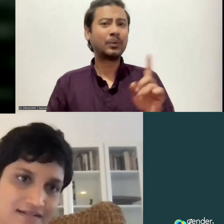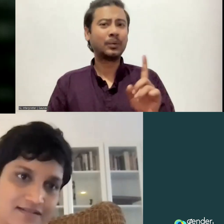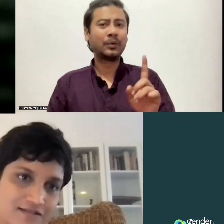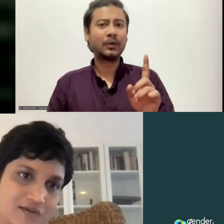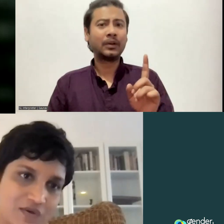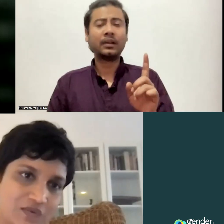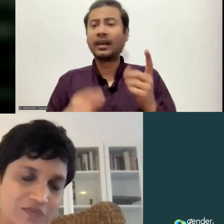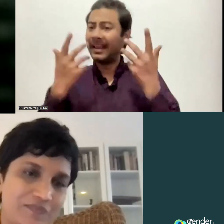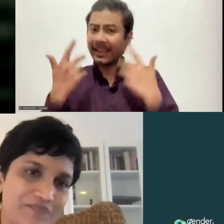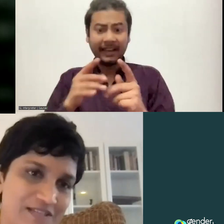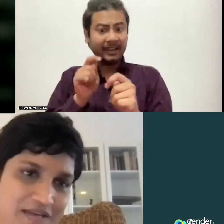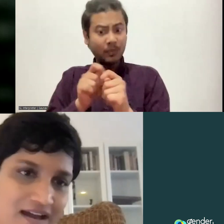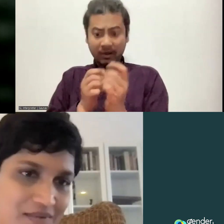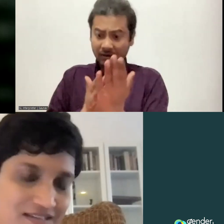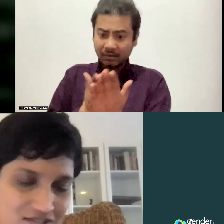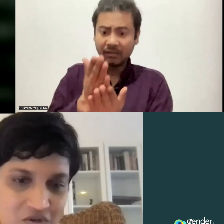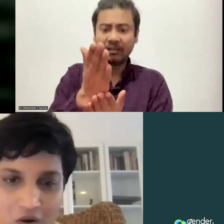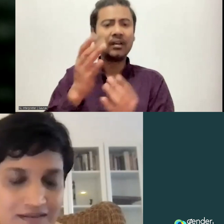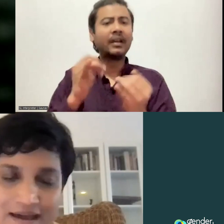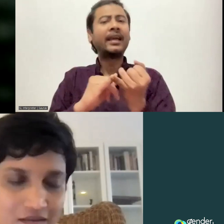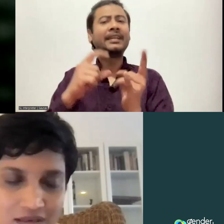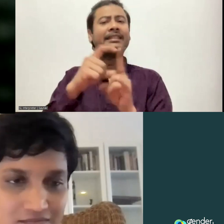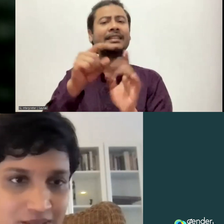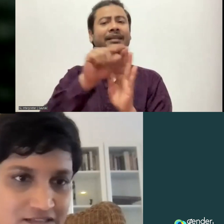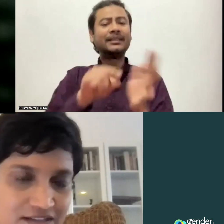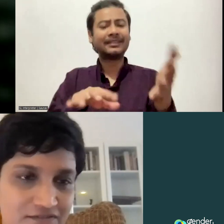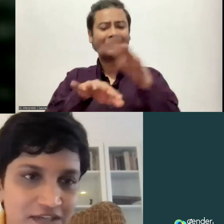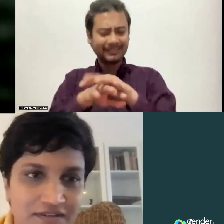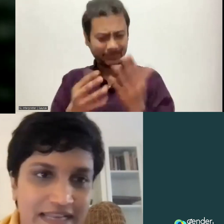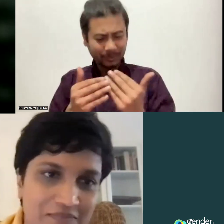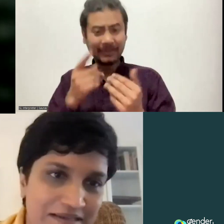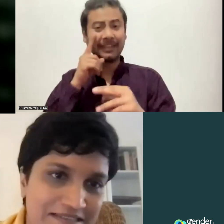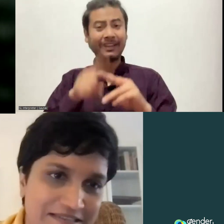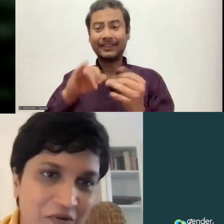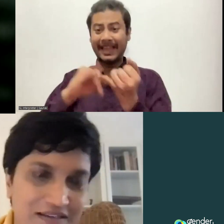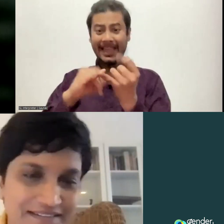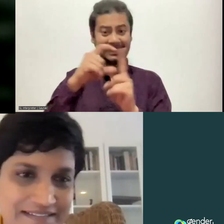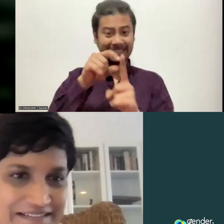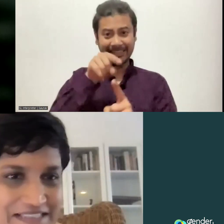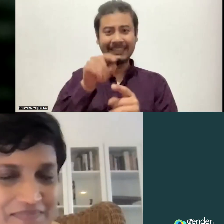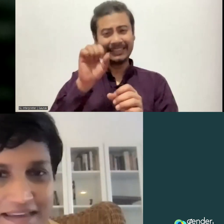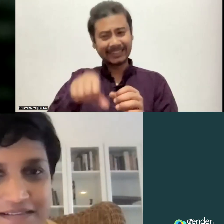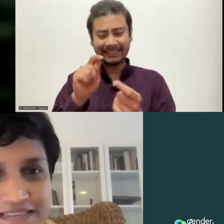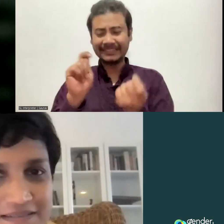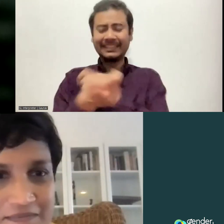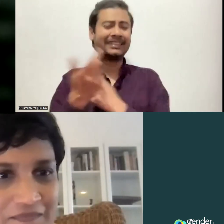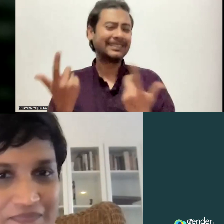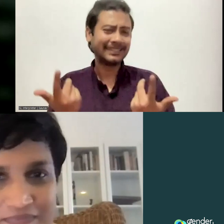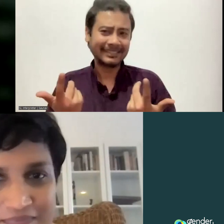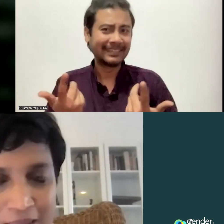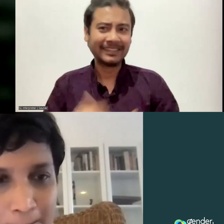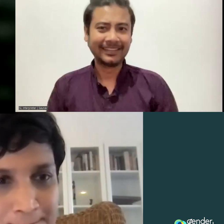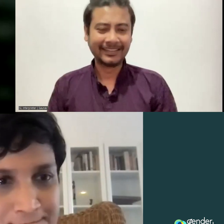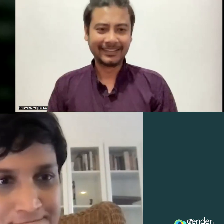anyway. So yeah, I mean, it's just called that. I mean, please feel free to rename it and call it. Let's see if we can.